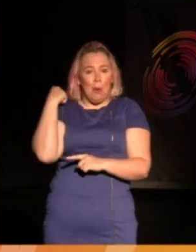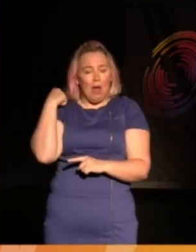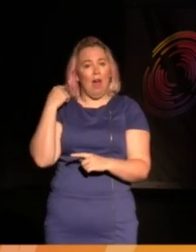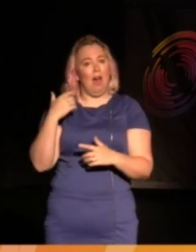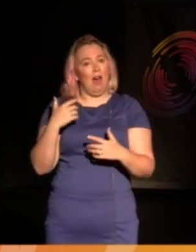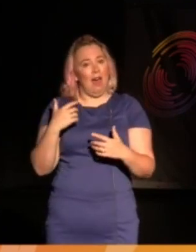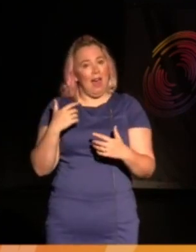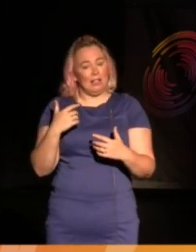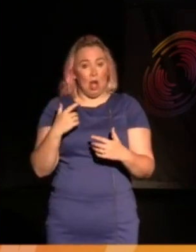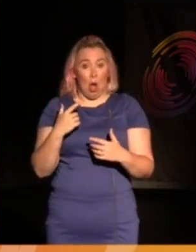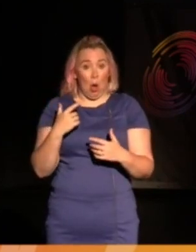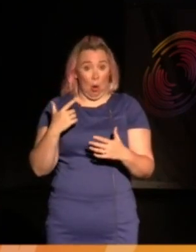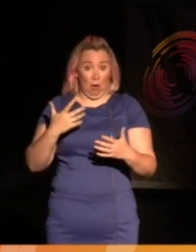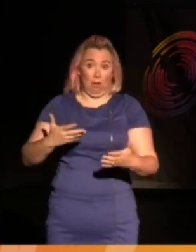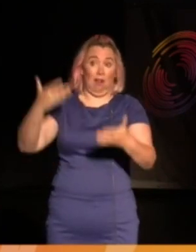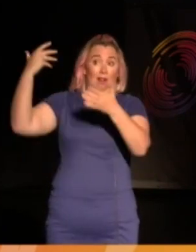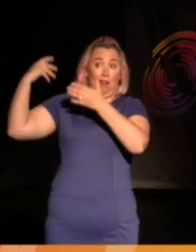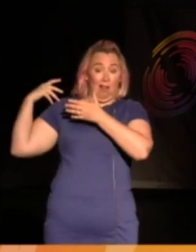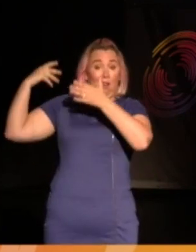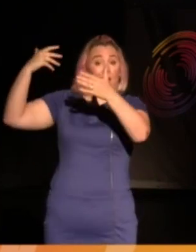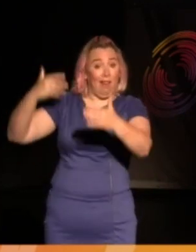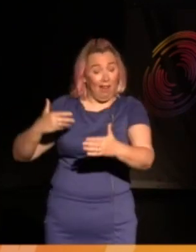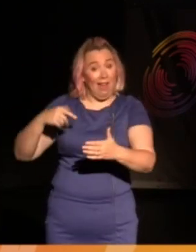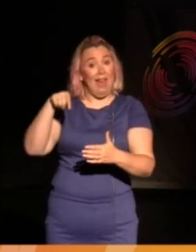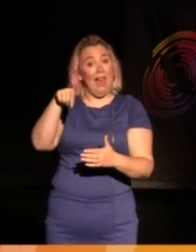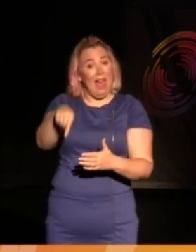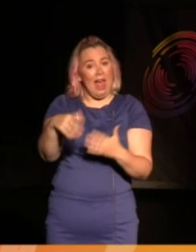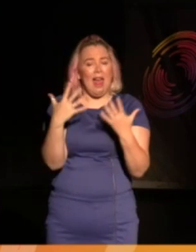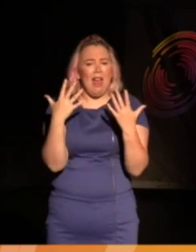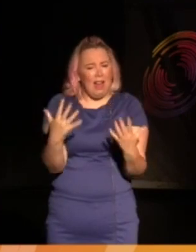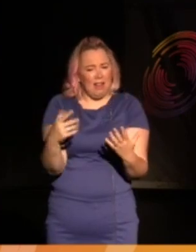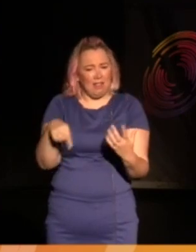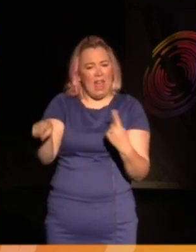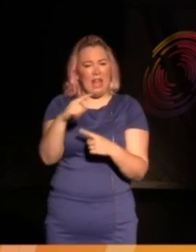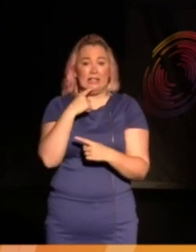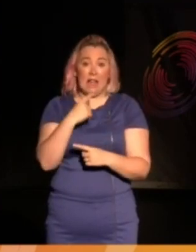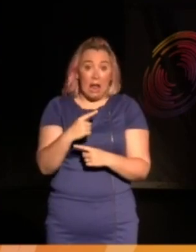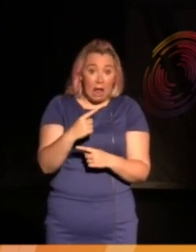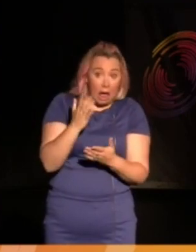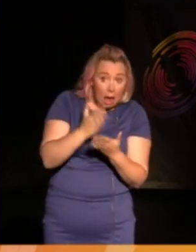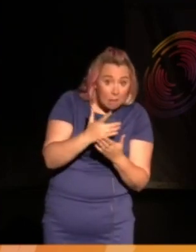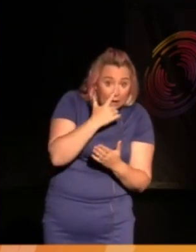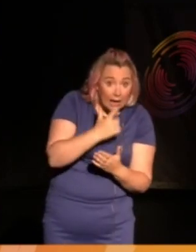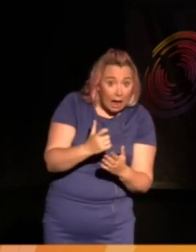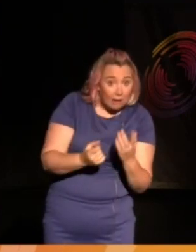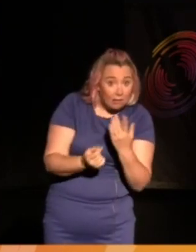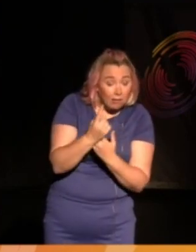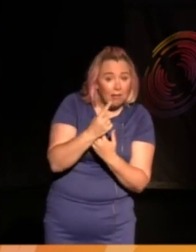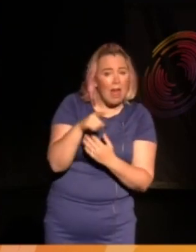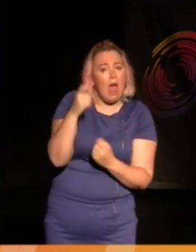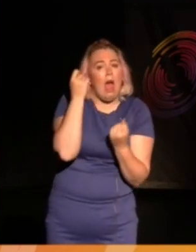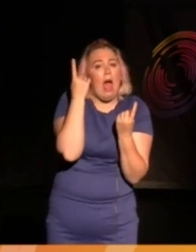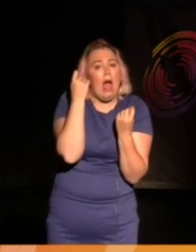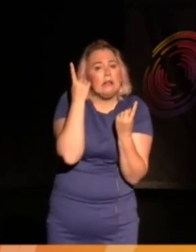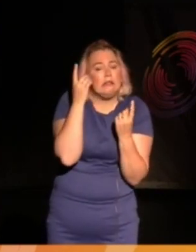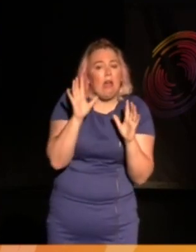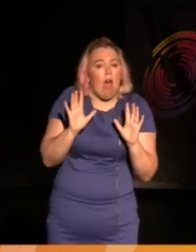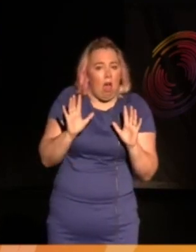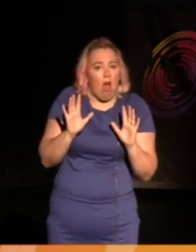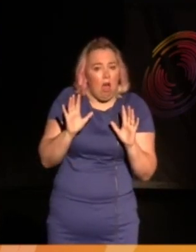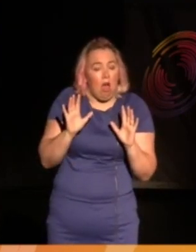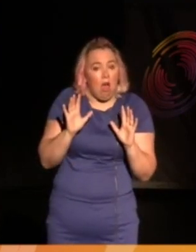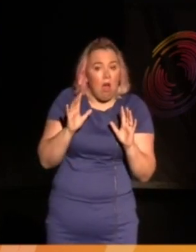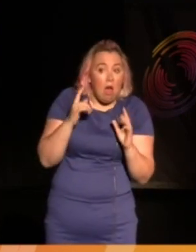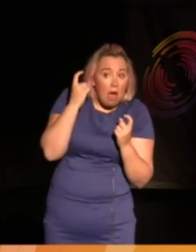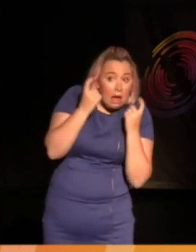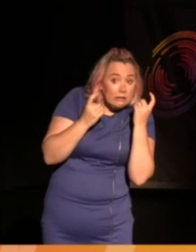And so it was a decade ago that the media referred to the advent of gay marriage as though it was inevitable, an idea, they said, whose time had come,